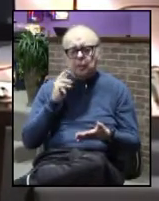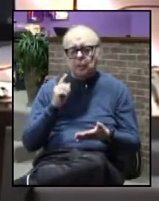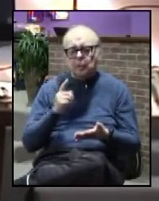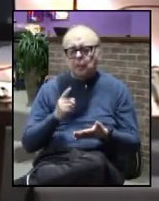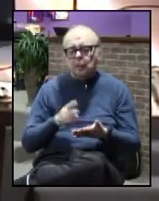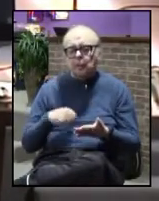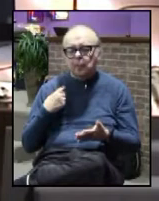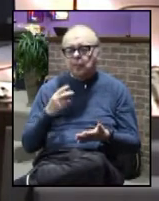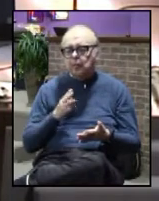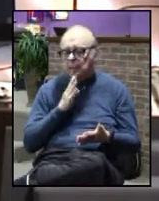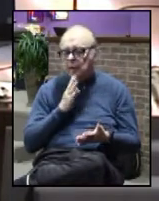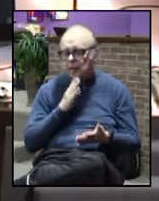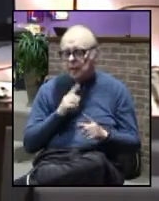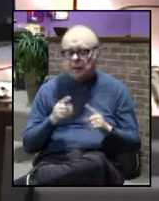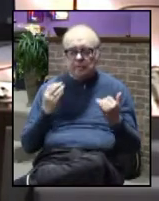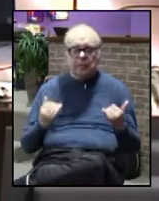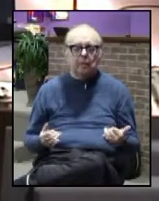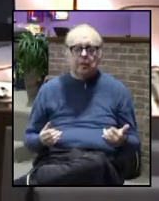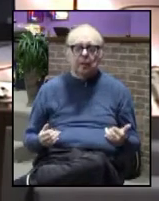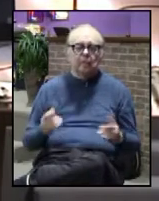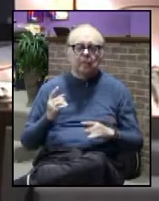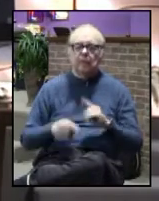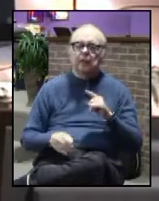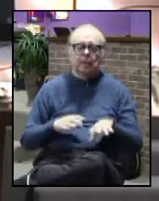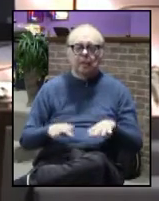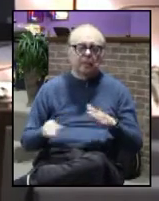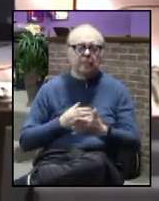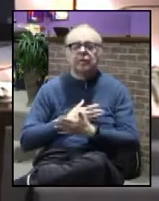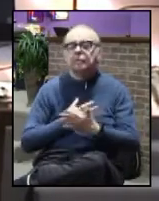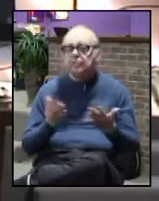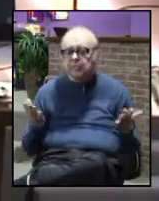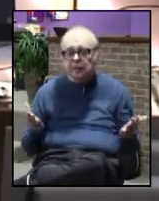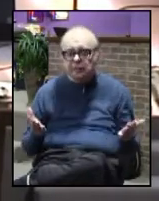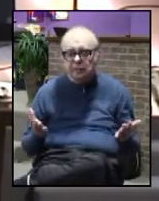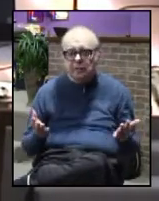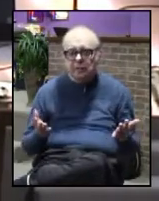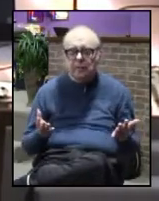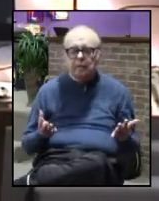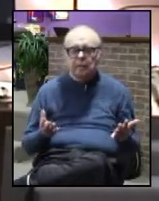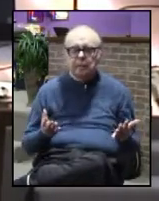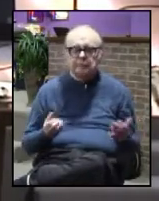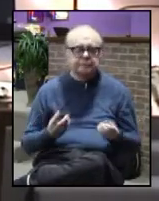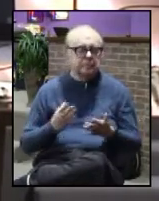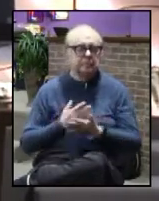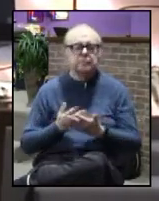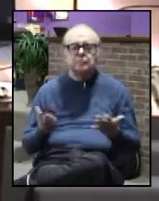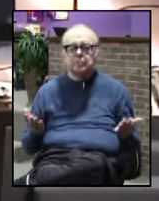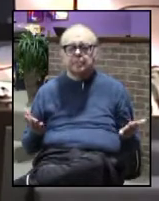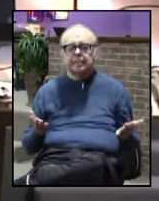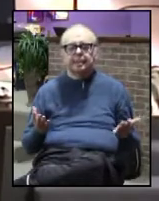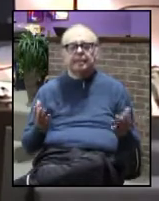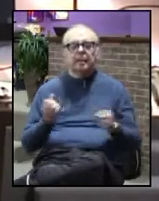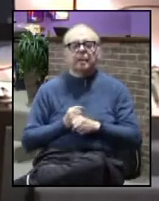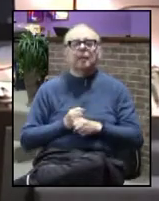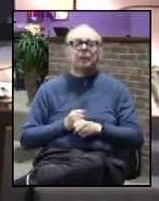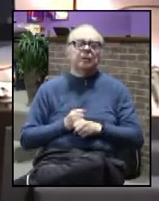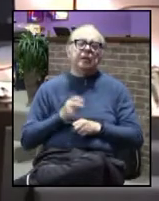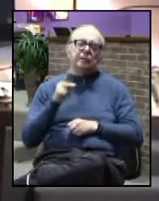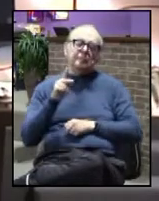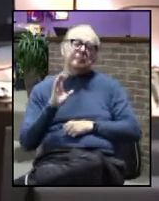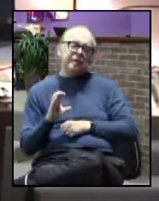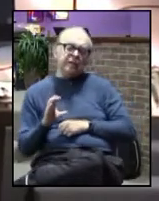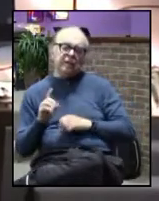about. Okay? But today, you can't do these things. There are so many things that you got to be so